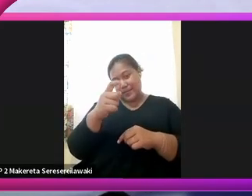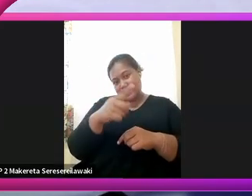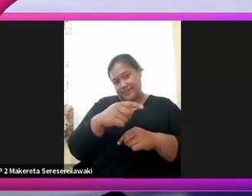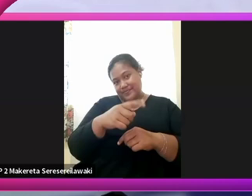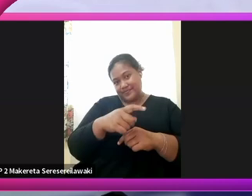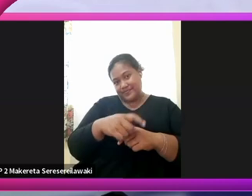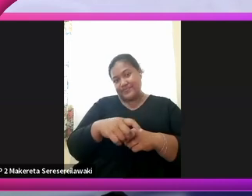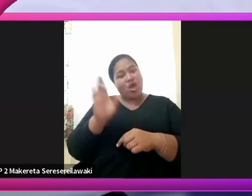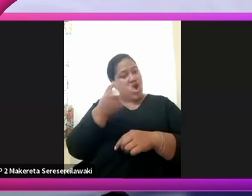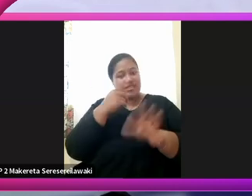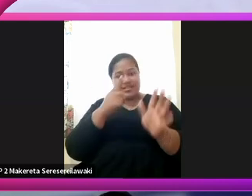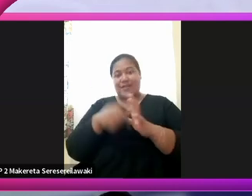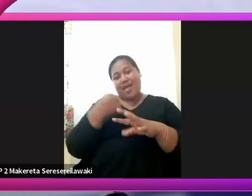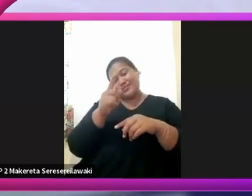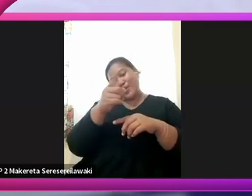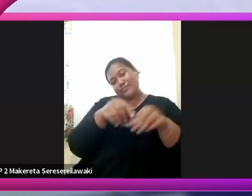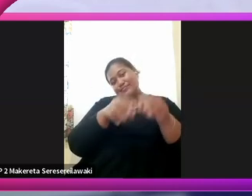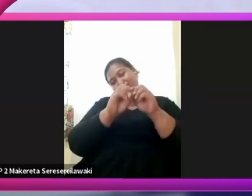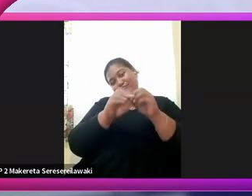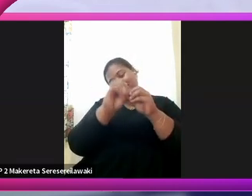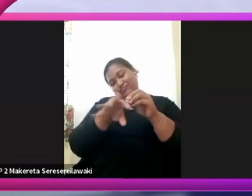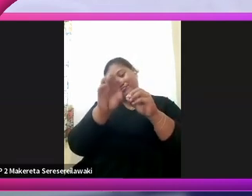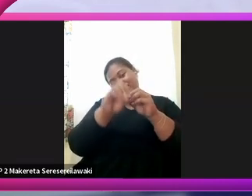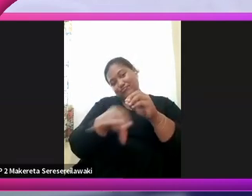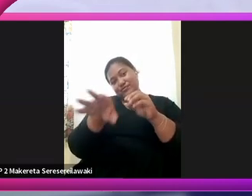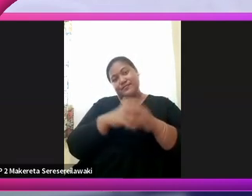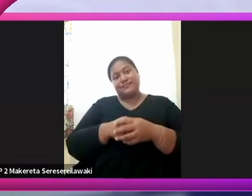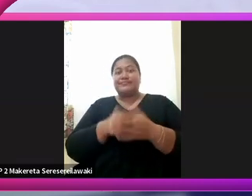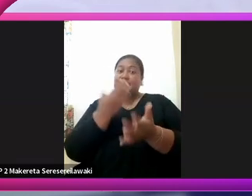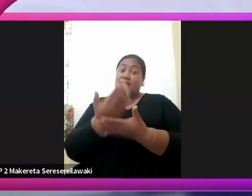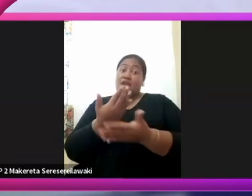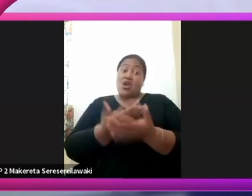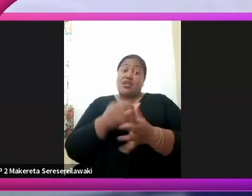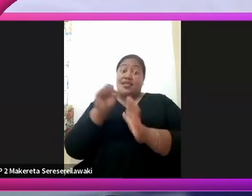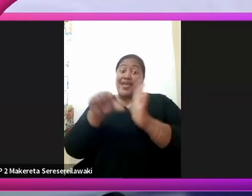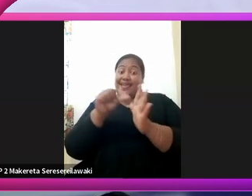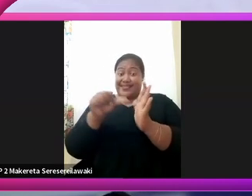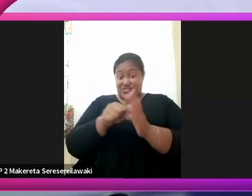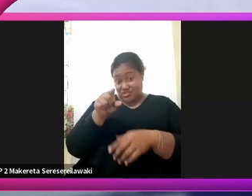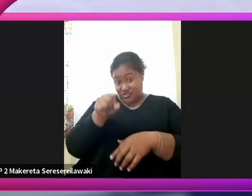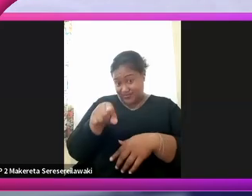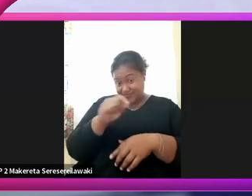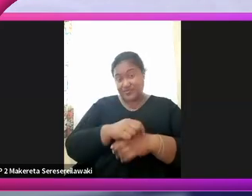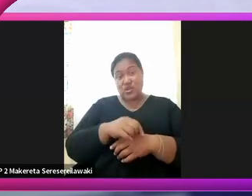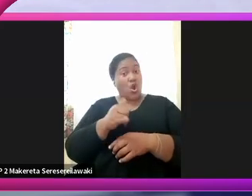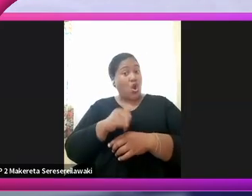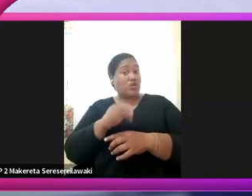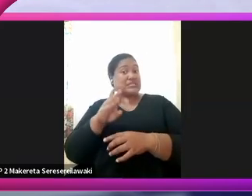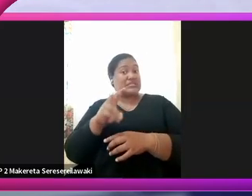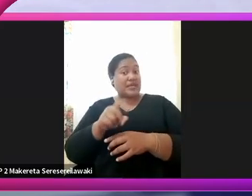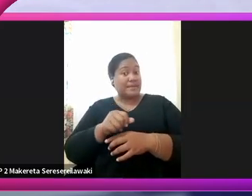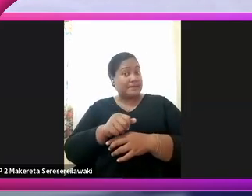the time. Is the amount of sperm is depend on the age, also some diseases, or maybe